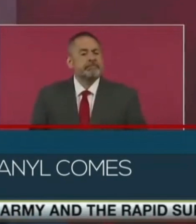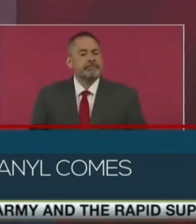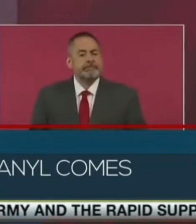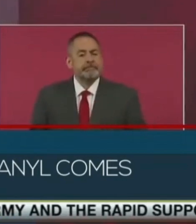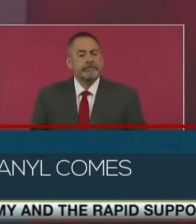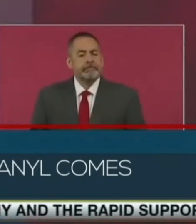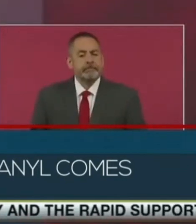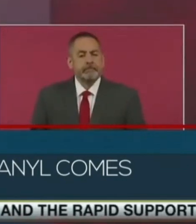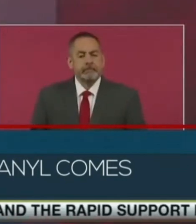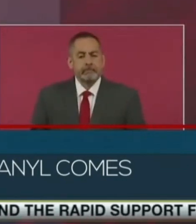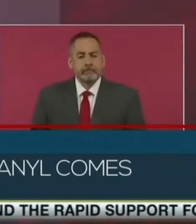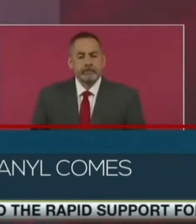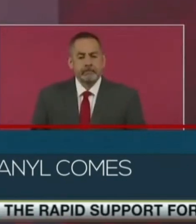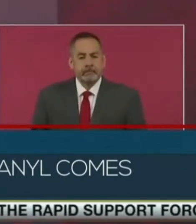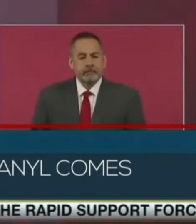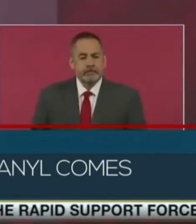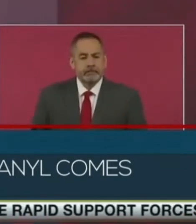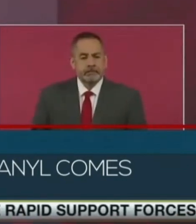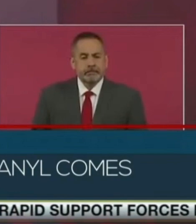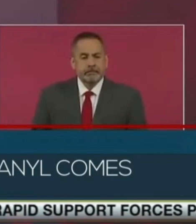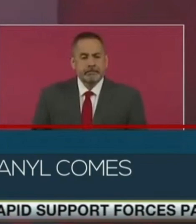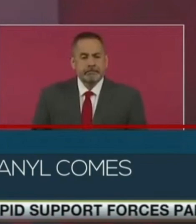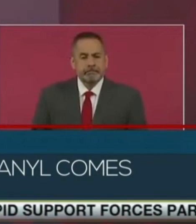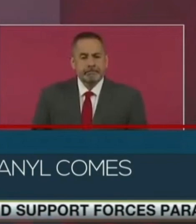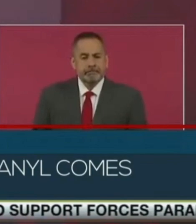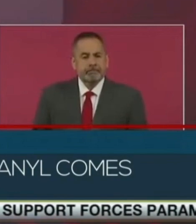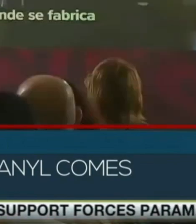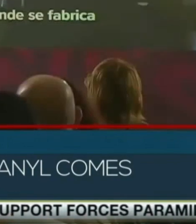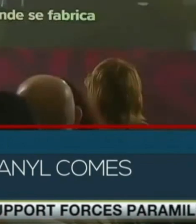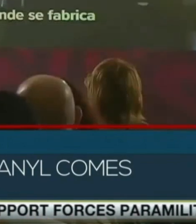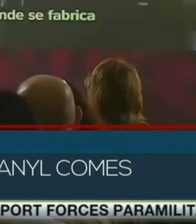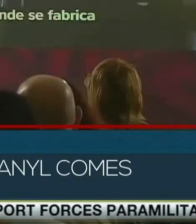him to work together to fight against this opiate.